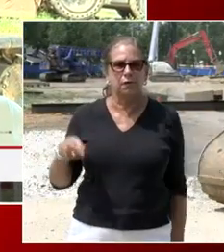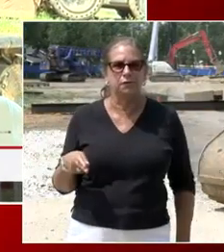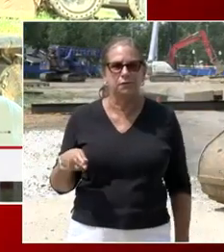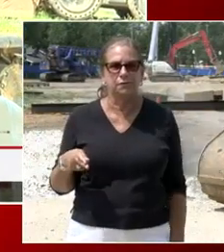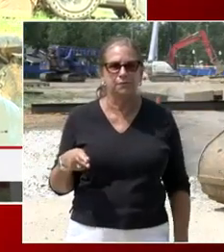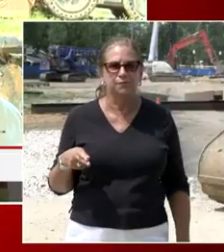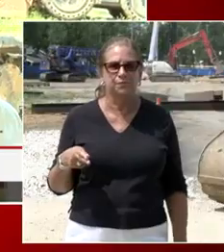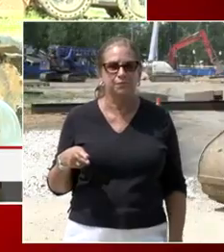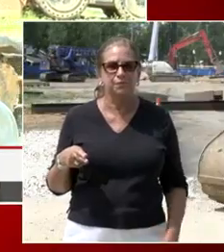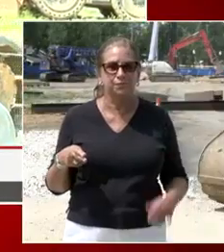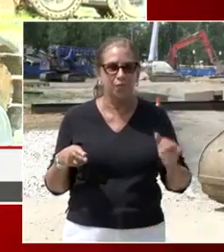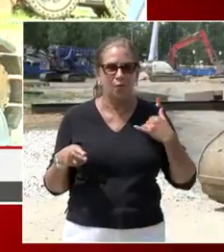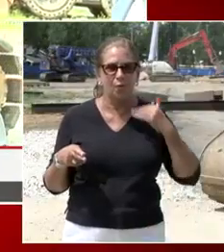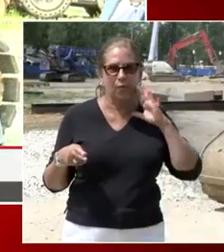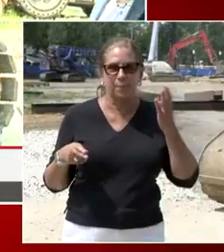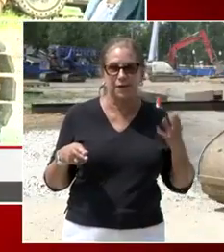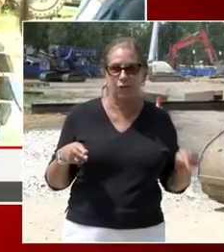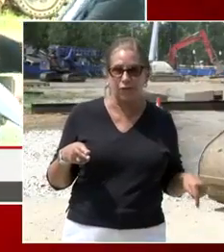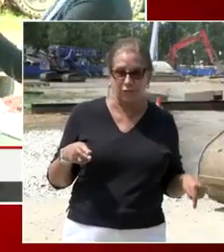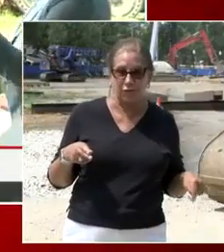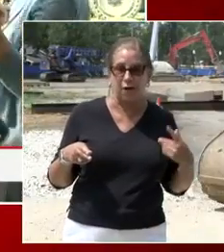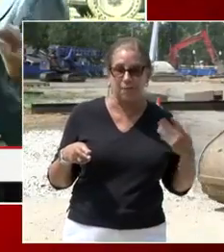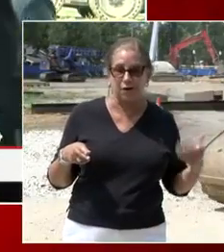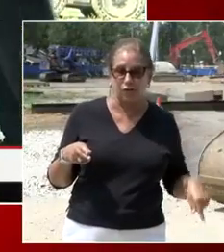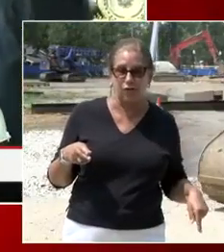Thank you all very much, Mayor.